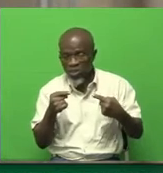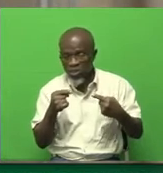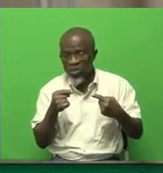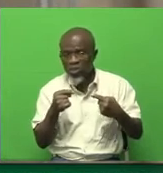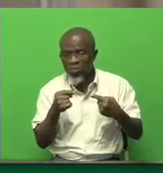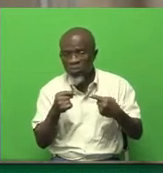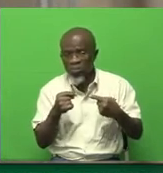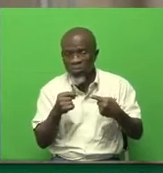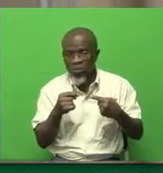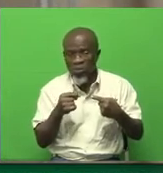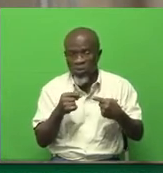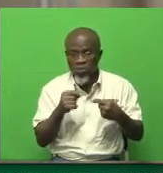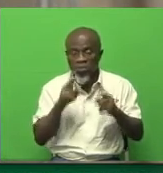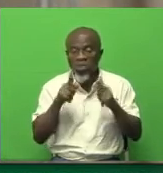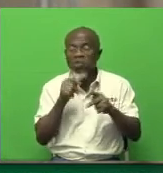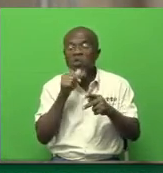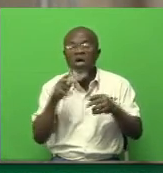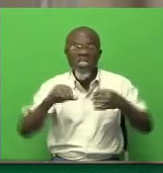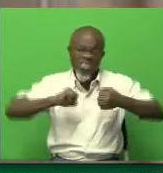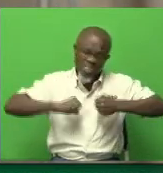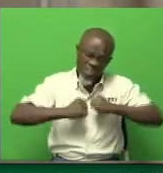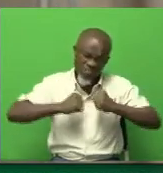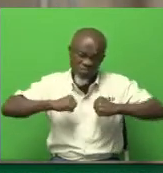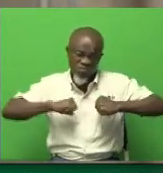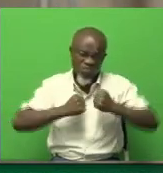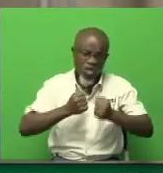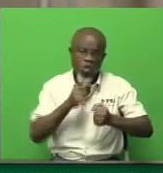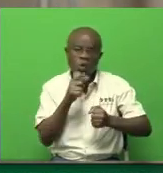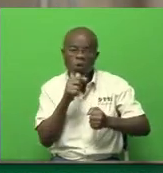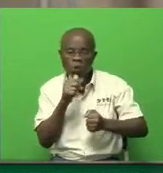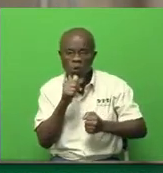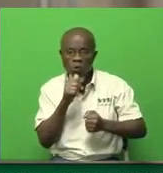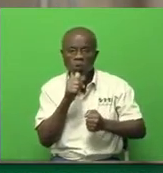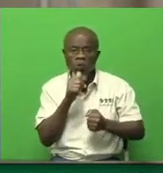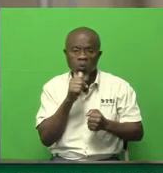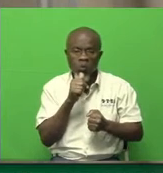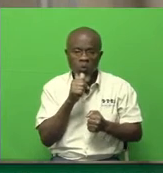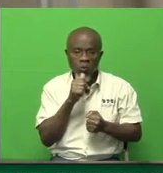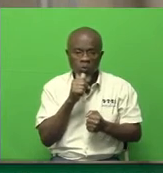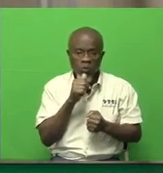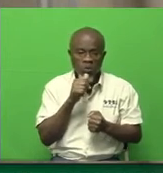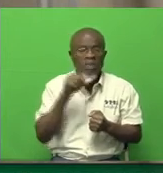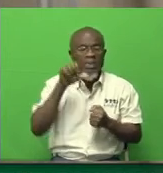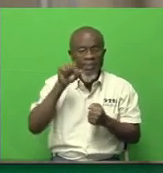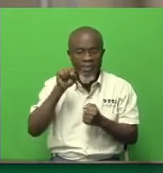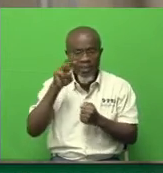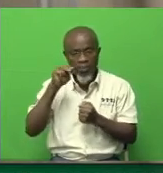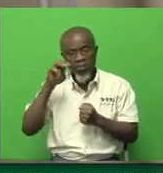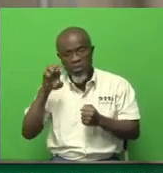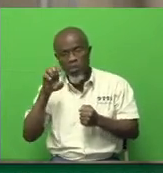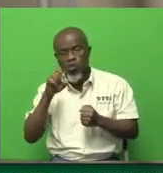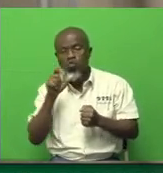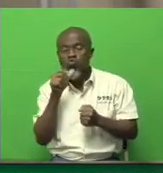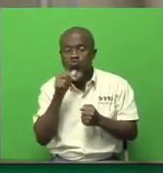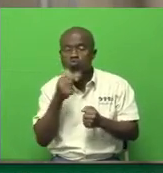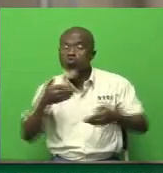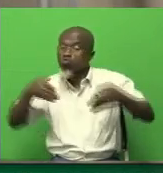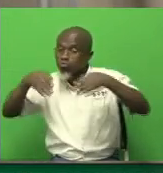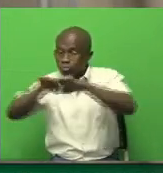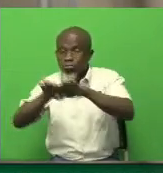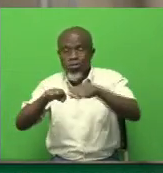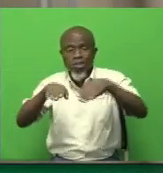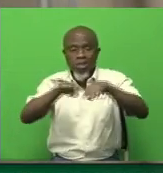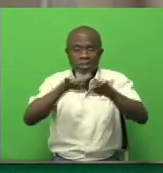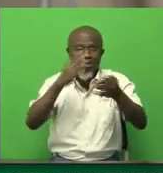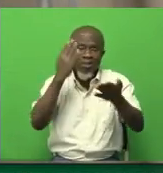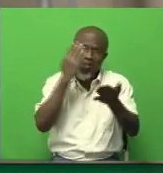the average man woman and child in this country at a small and medium Enterprises that have been forced to close their doors or who are